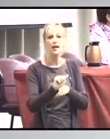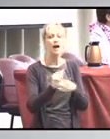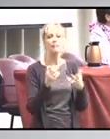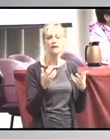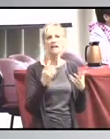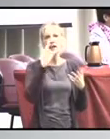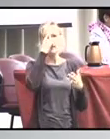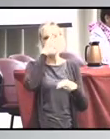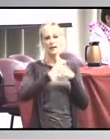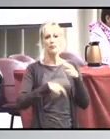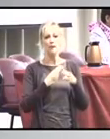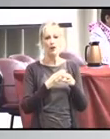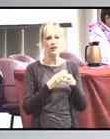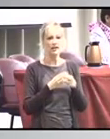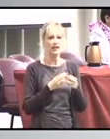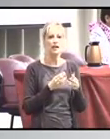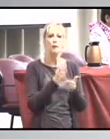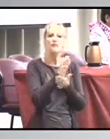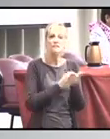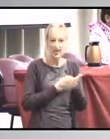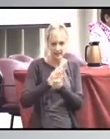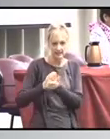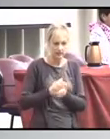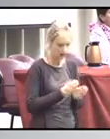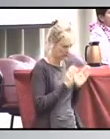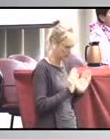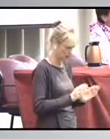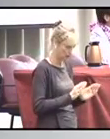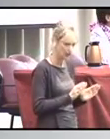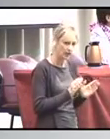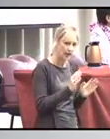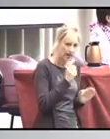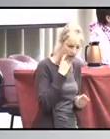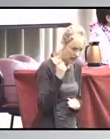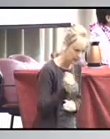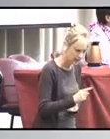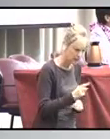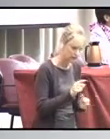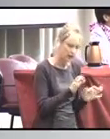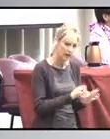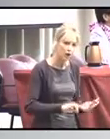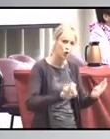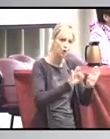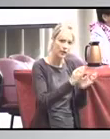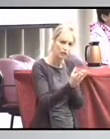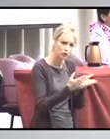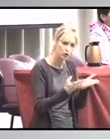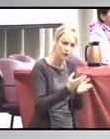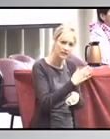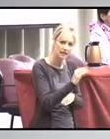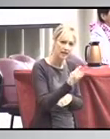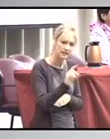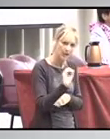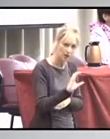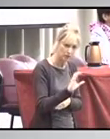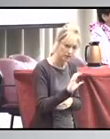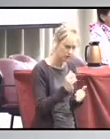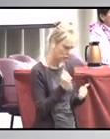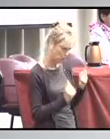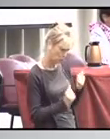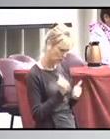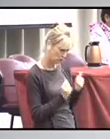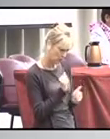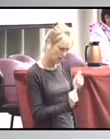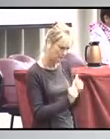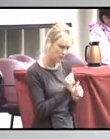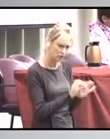phases. I mean, you know, first of all, identify your critical services and documents. And you know, so which ones are the ones that are